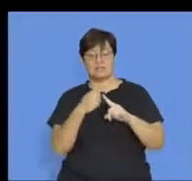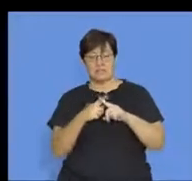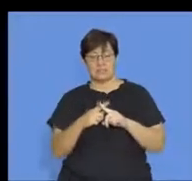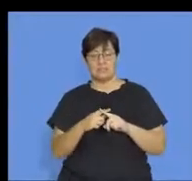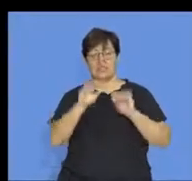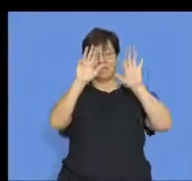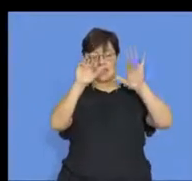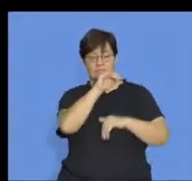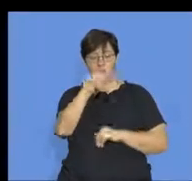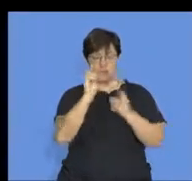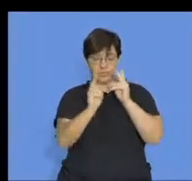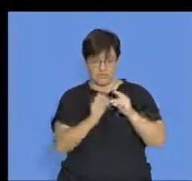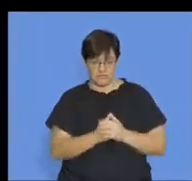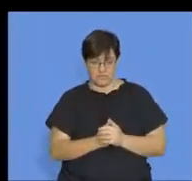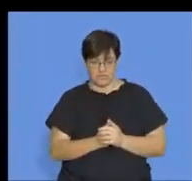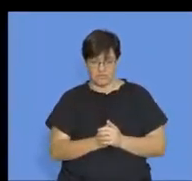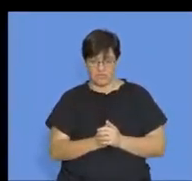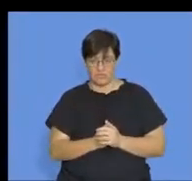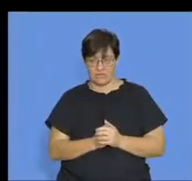10% times